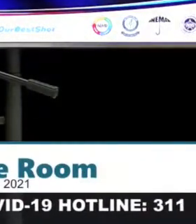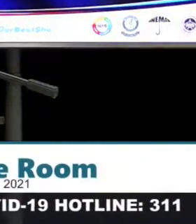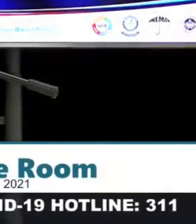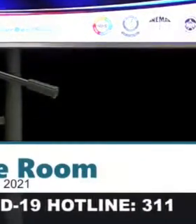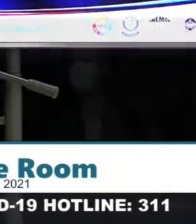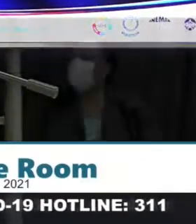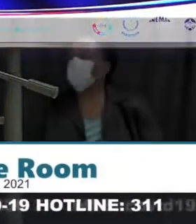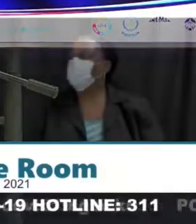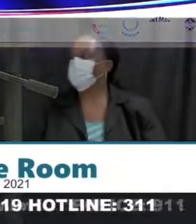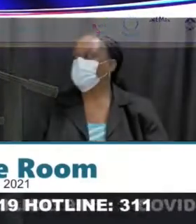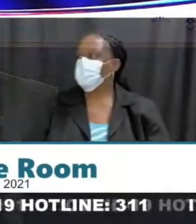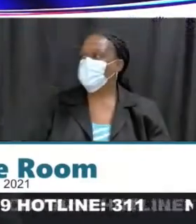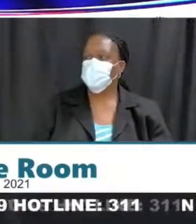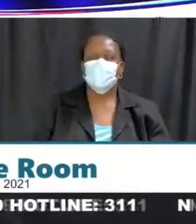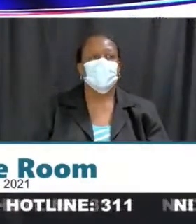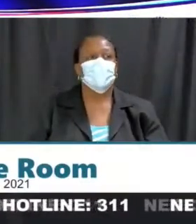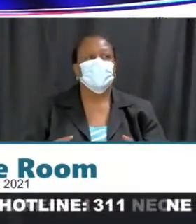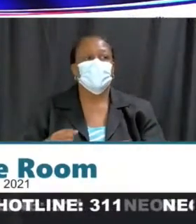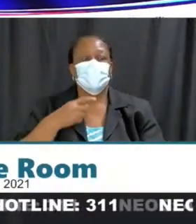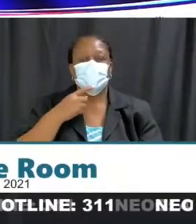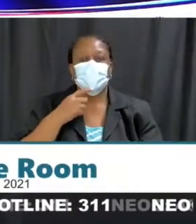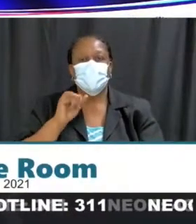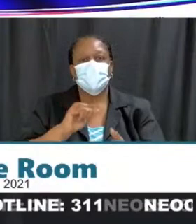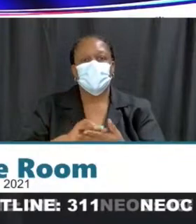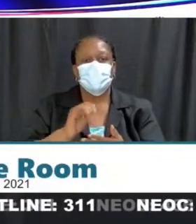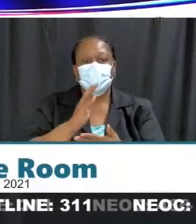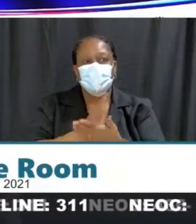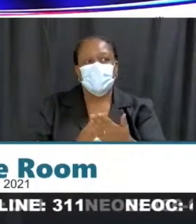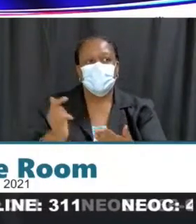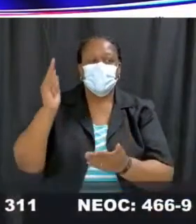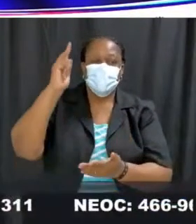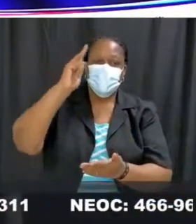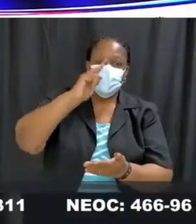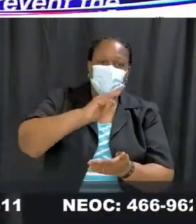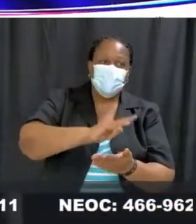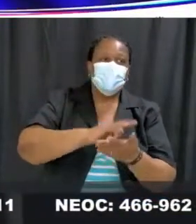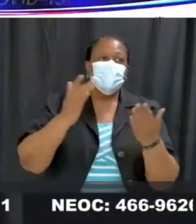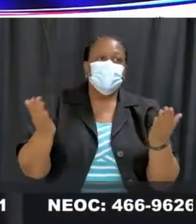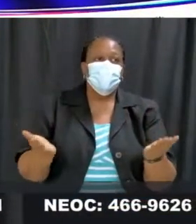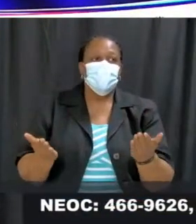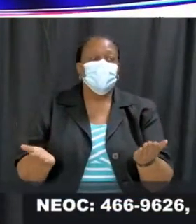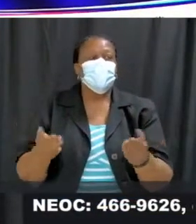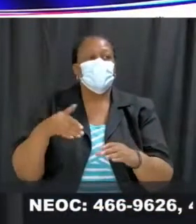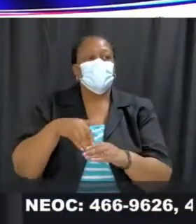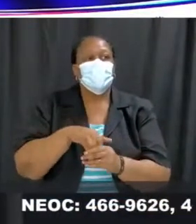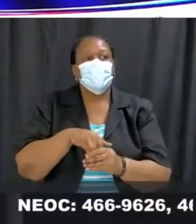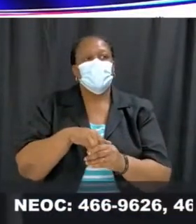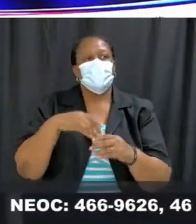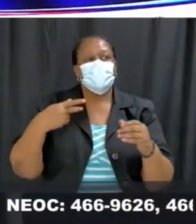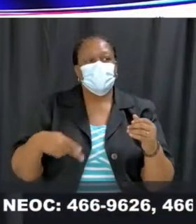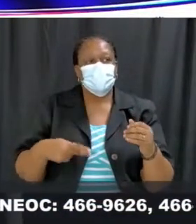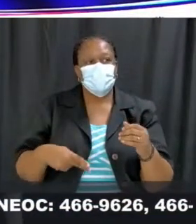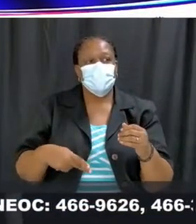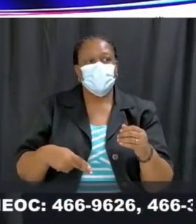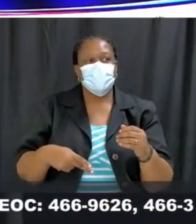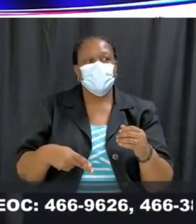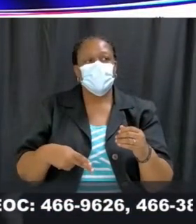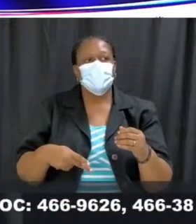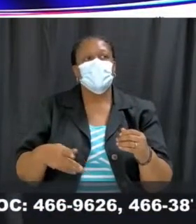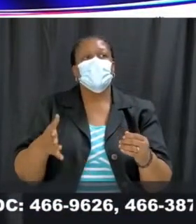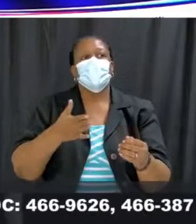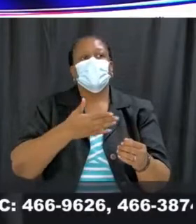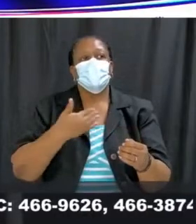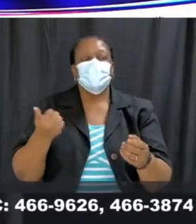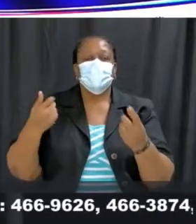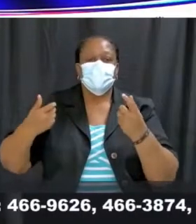observed that the same individual that was dropped off in the home, at the home, would have actually jumped in a